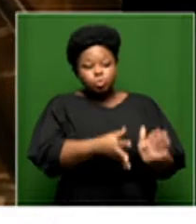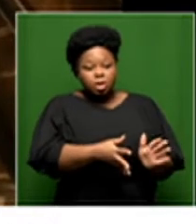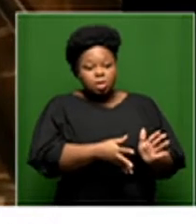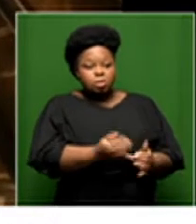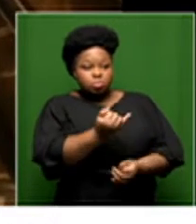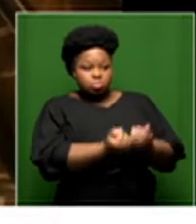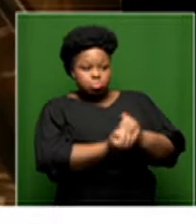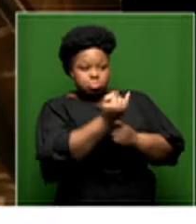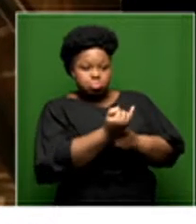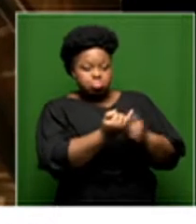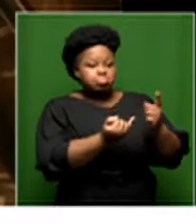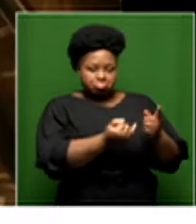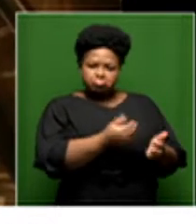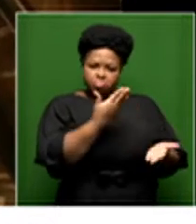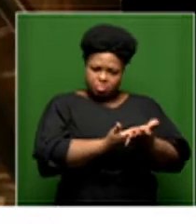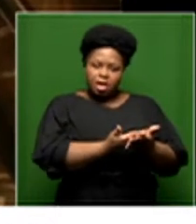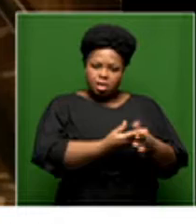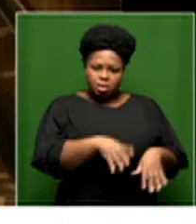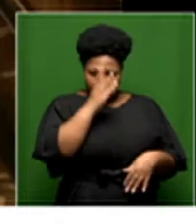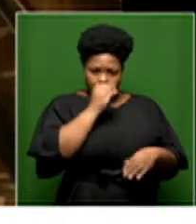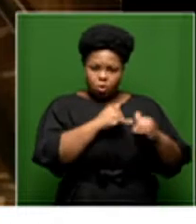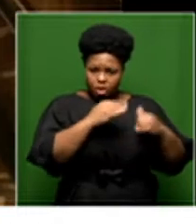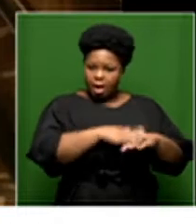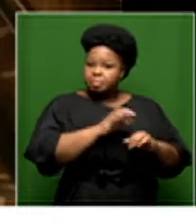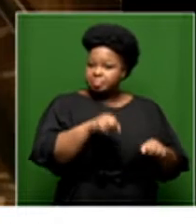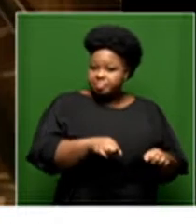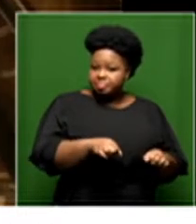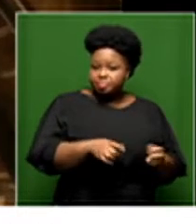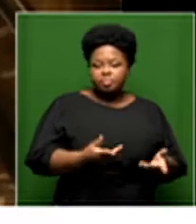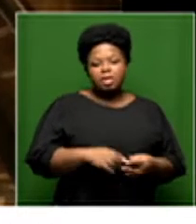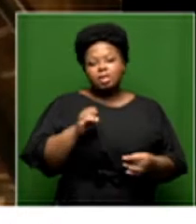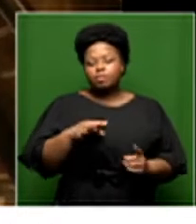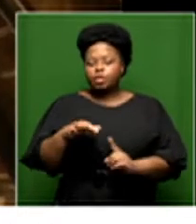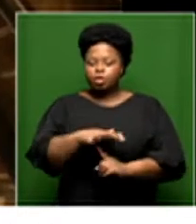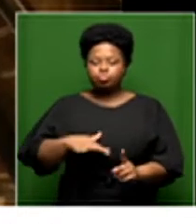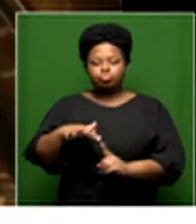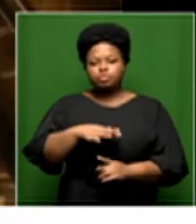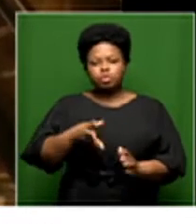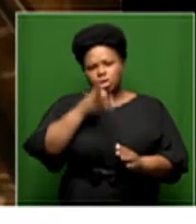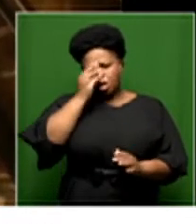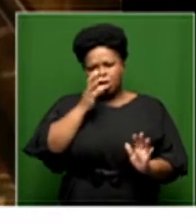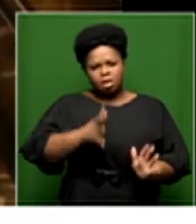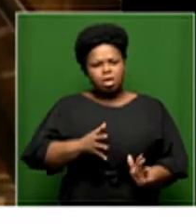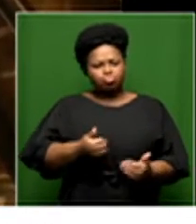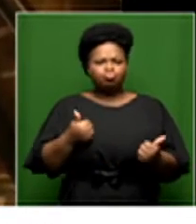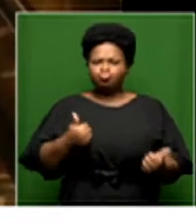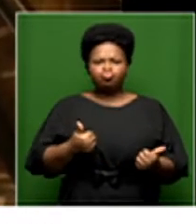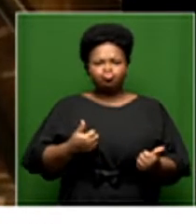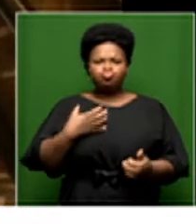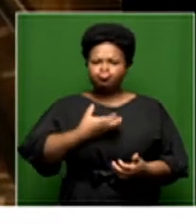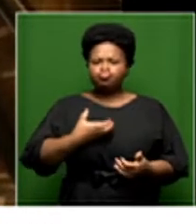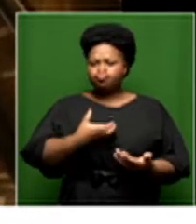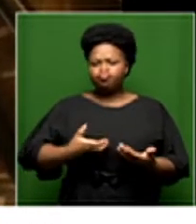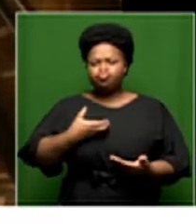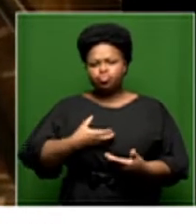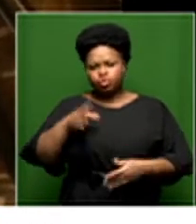an individual can effectively learn online. And then if the environment that the student learns within is an effective